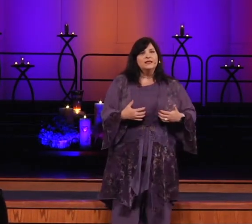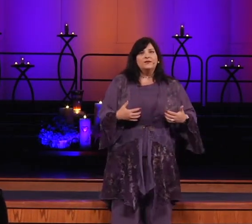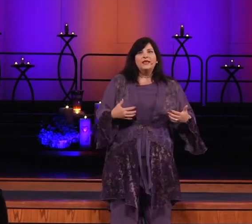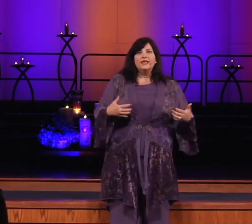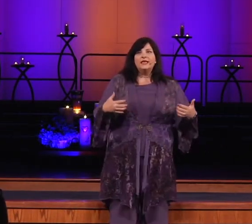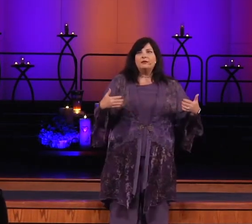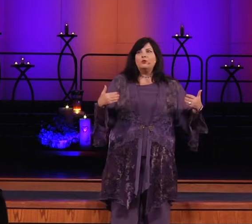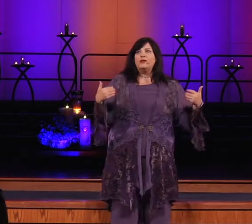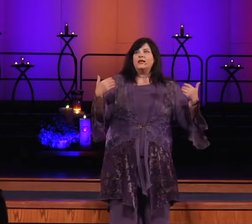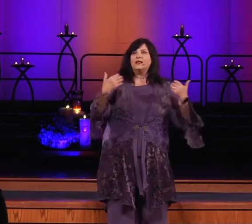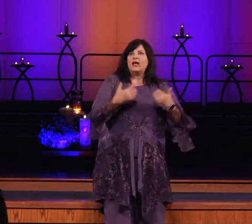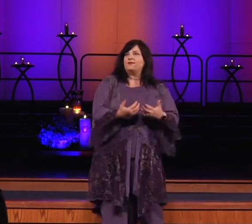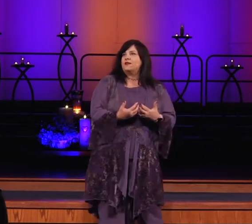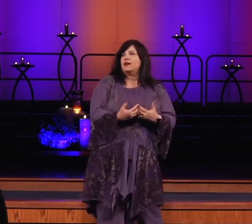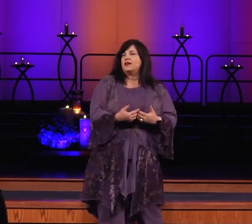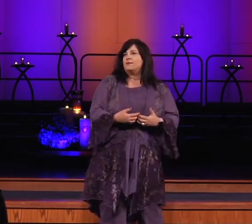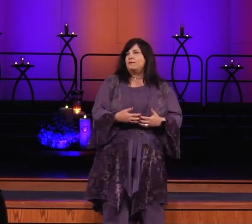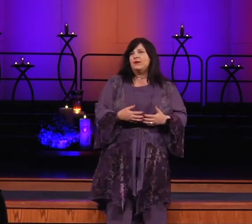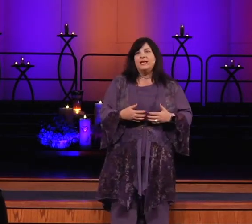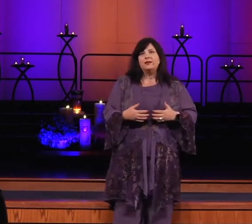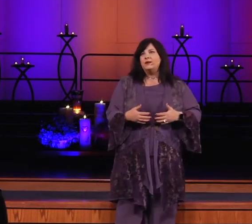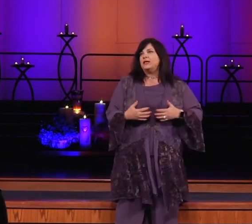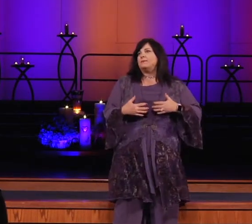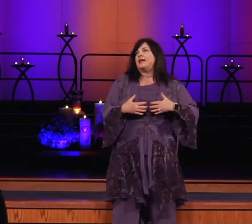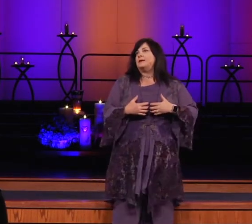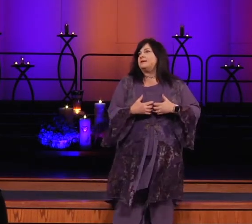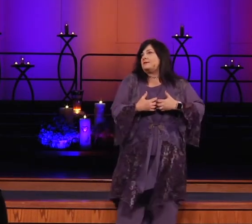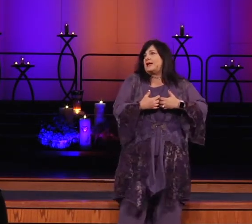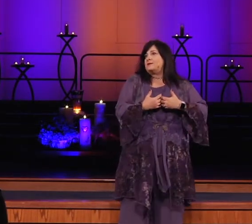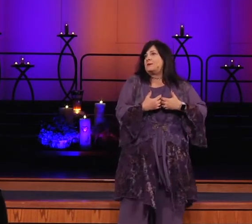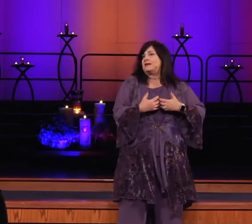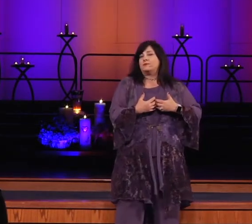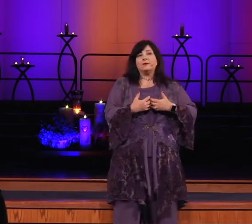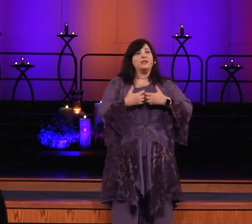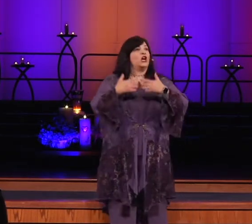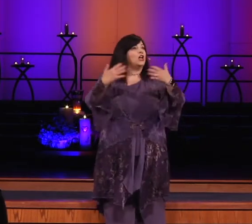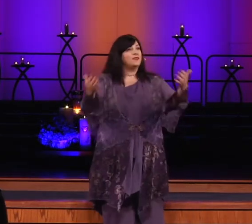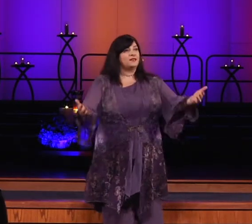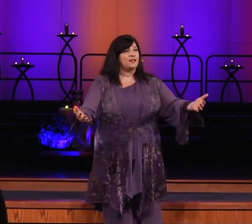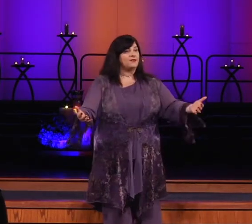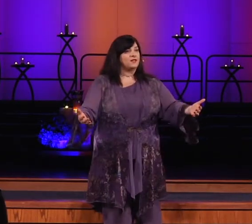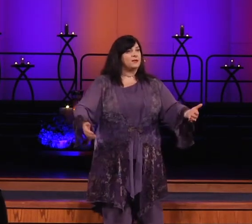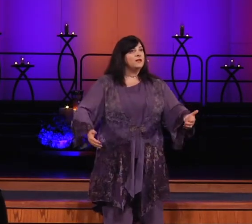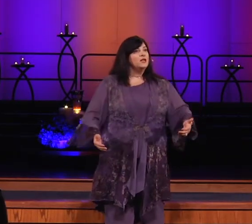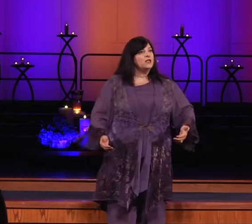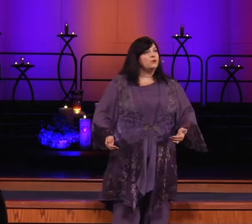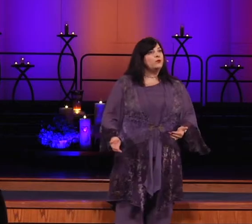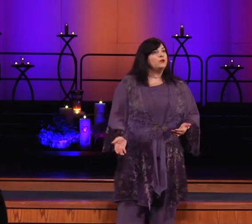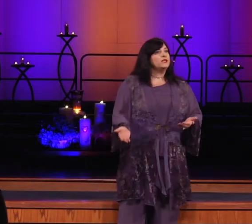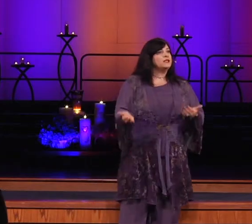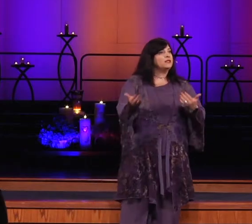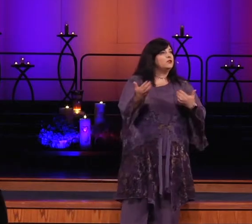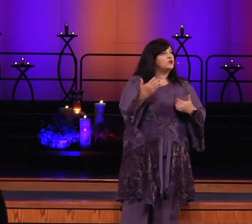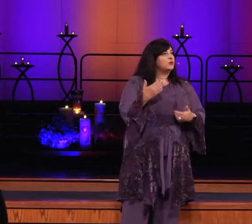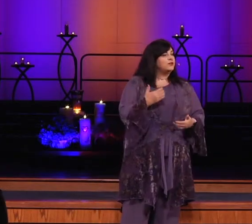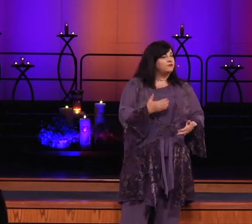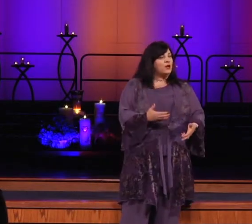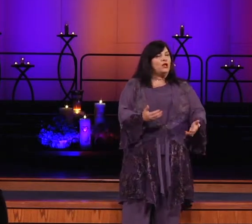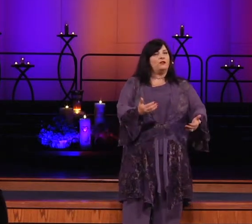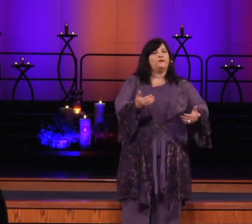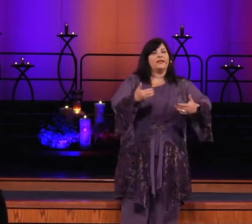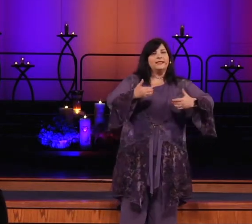heart, that it will be a lifetime, and many times possibly beyond this lifetime, that we will continue